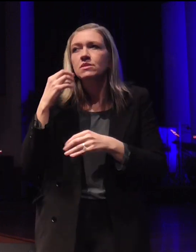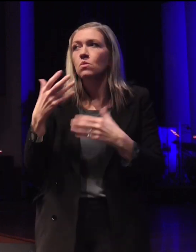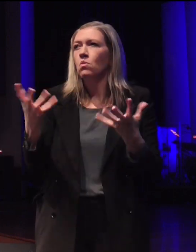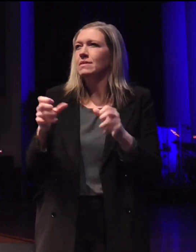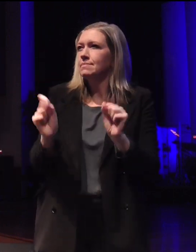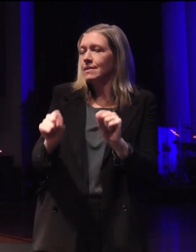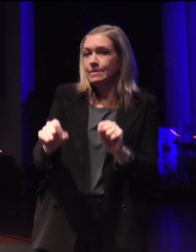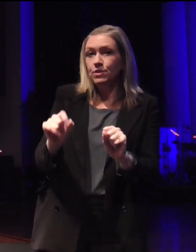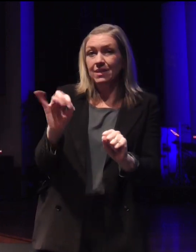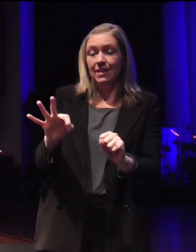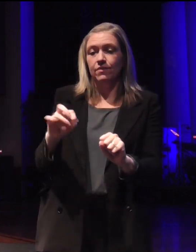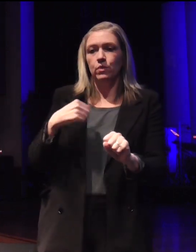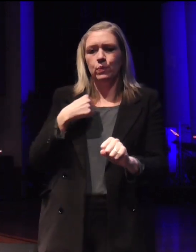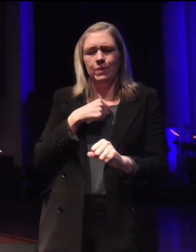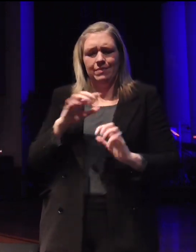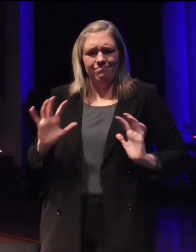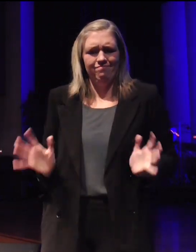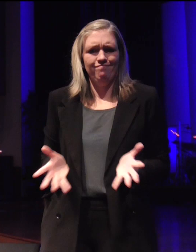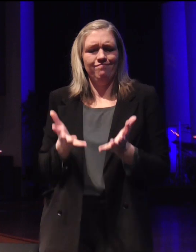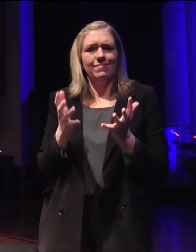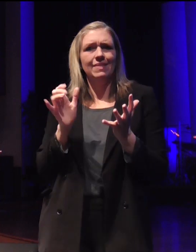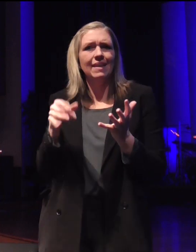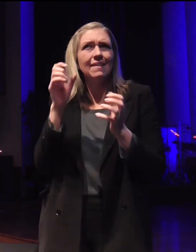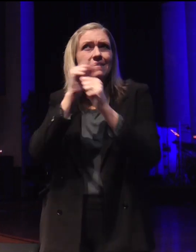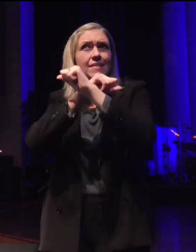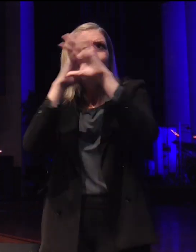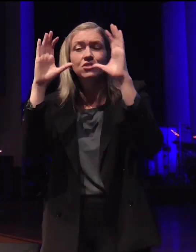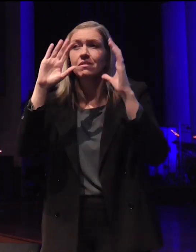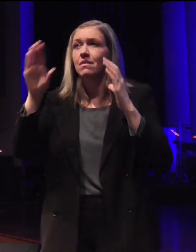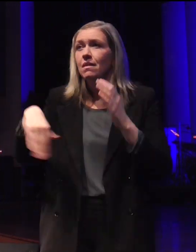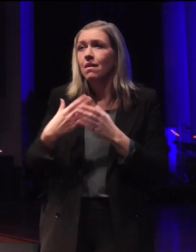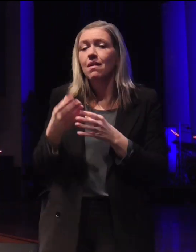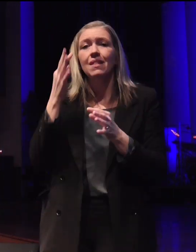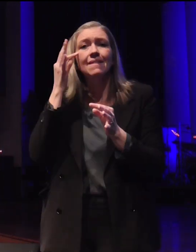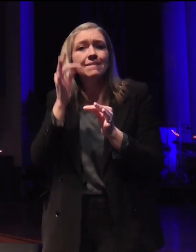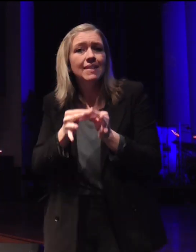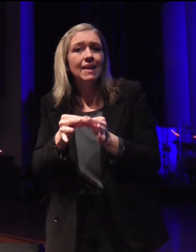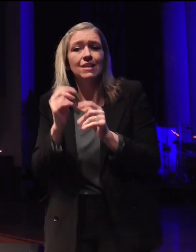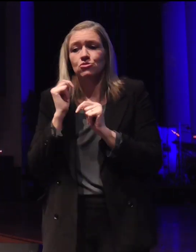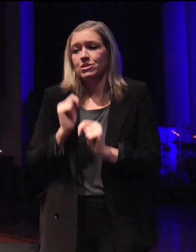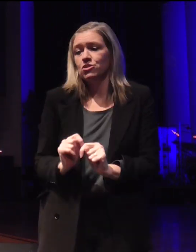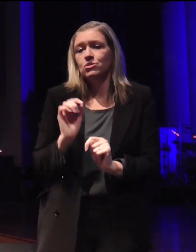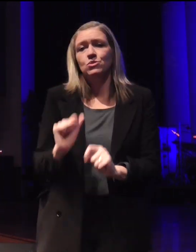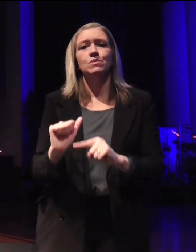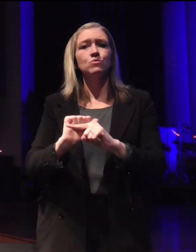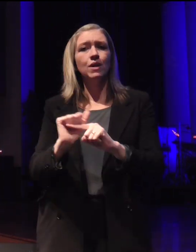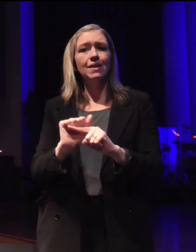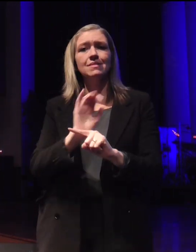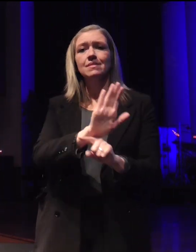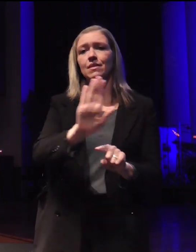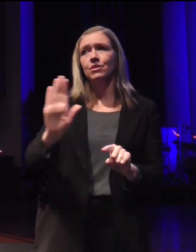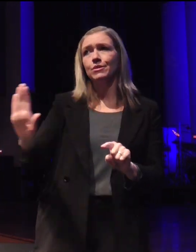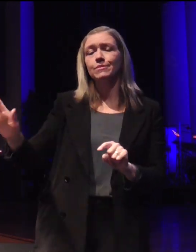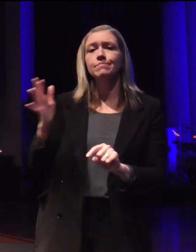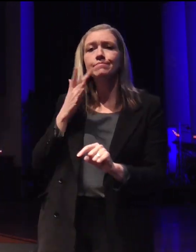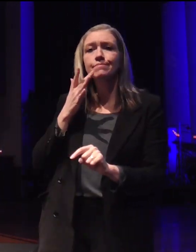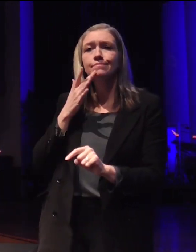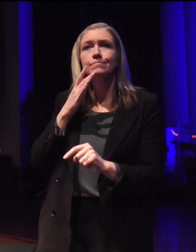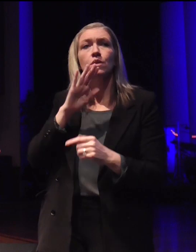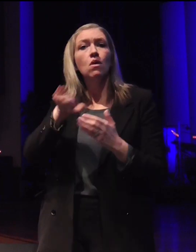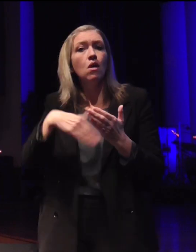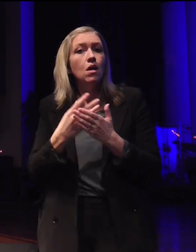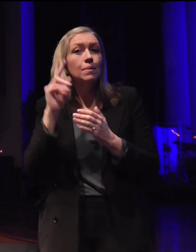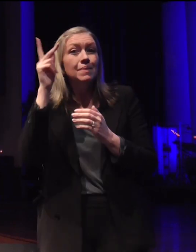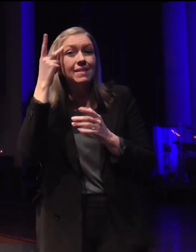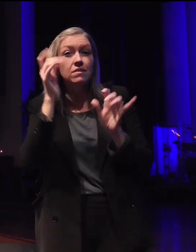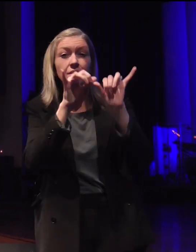could nurture a vision where all faith traditions could practice what they practice, where all political systems